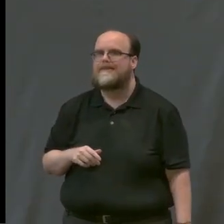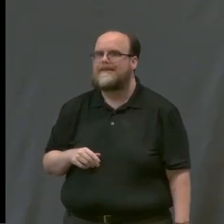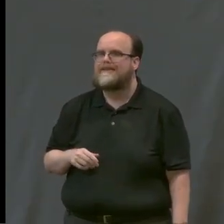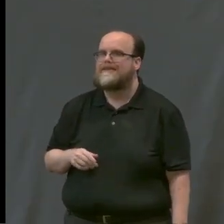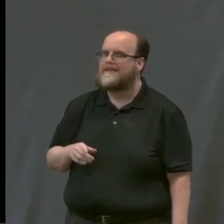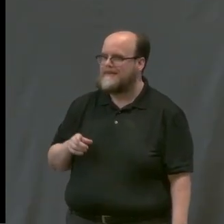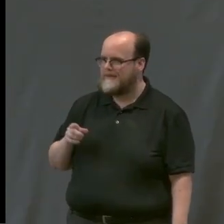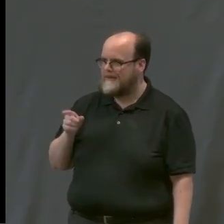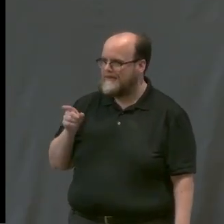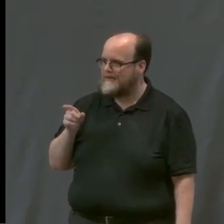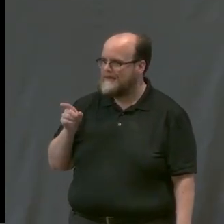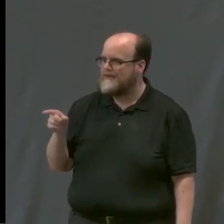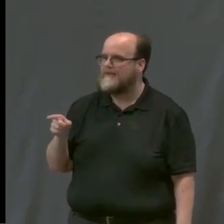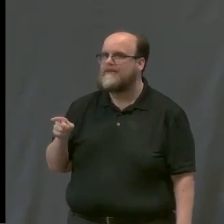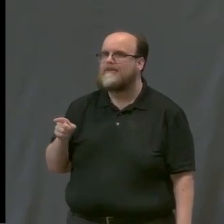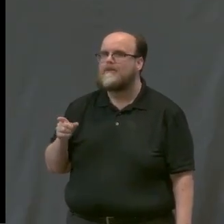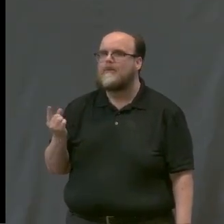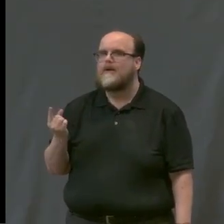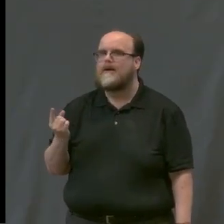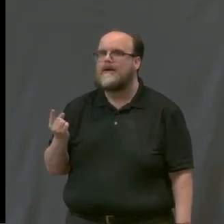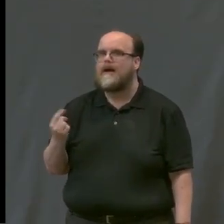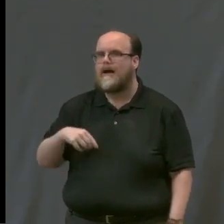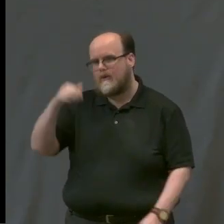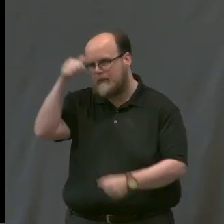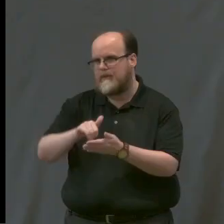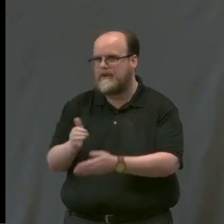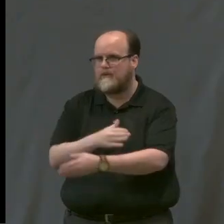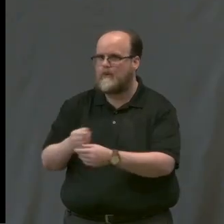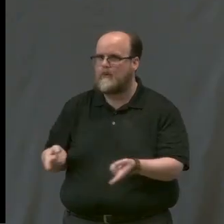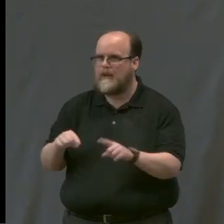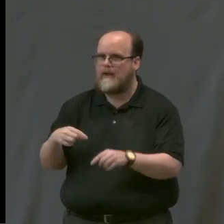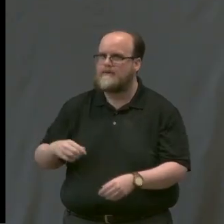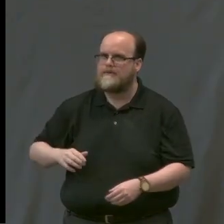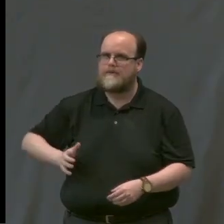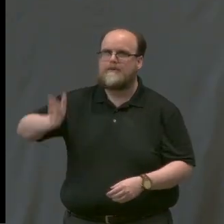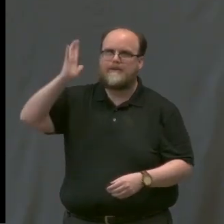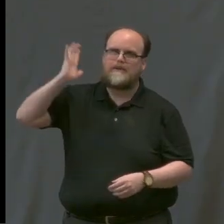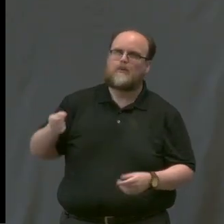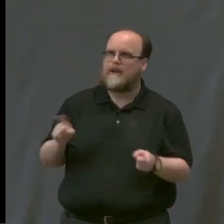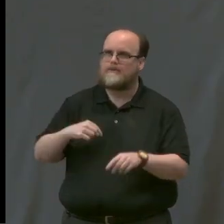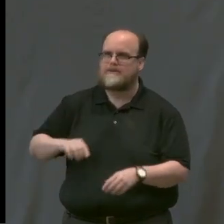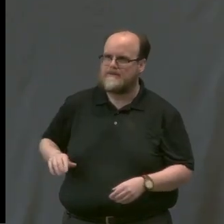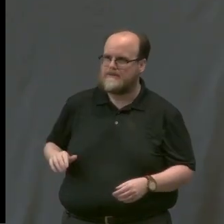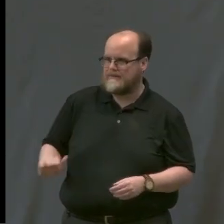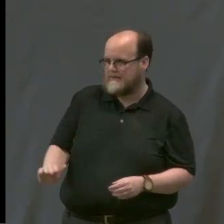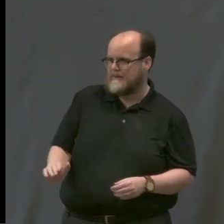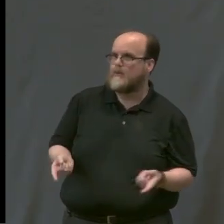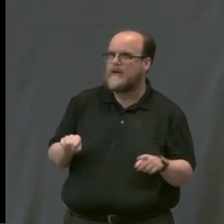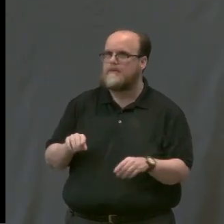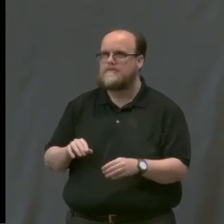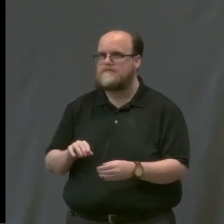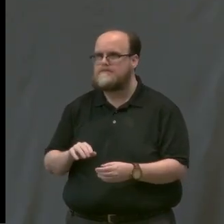This was one that's... I remember this song from back when I was real little, and as I grew